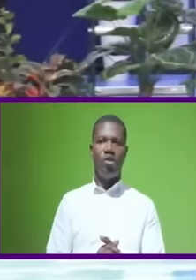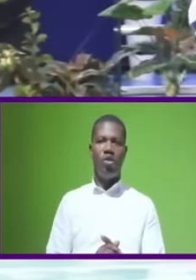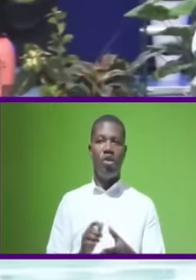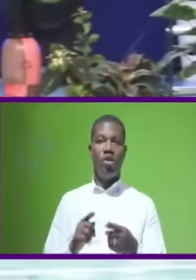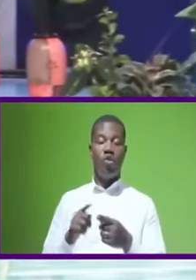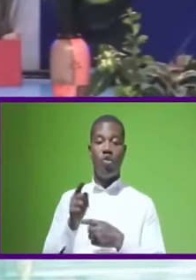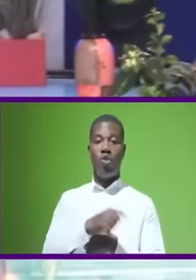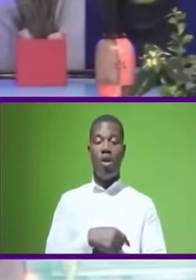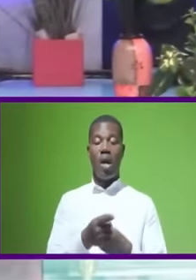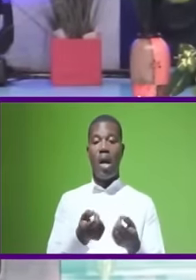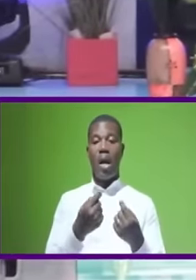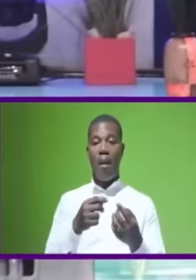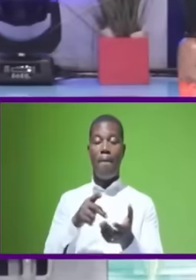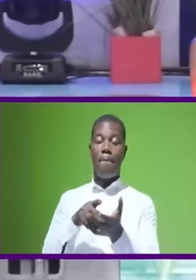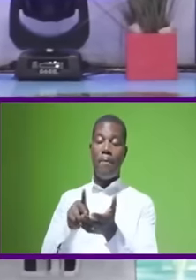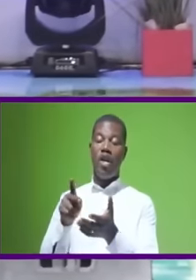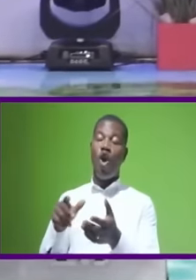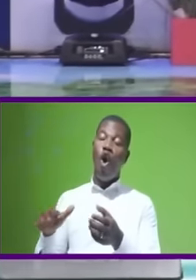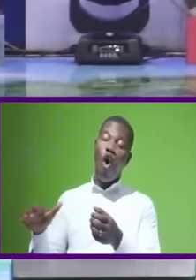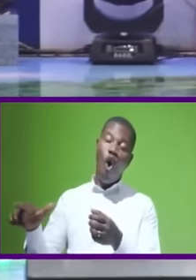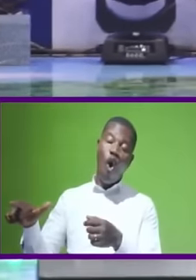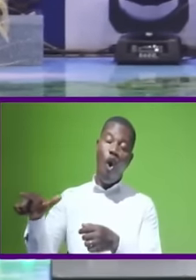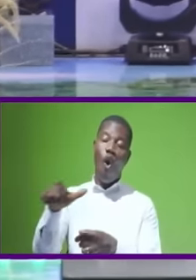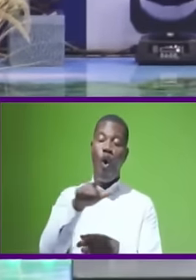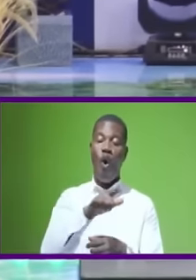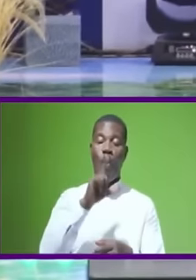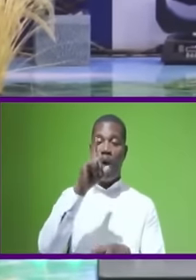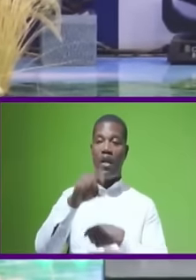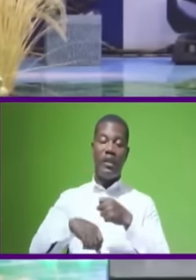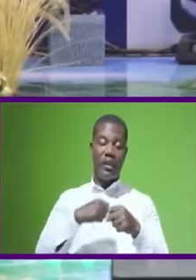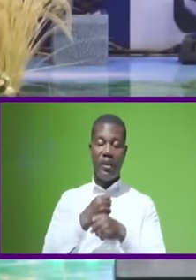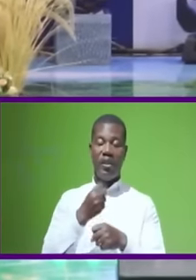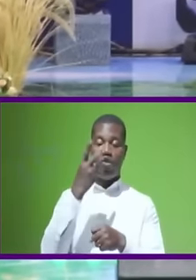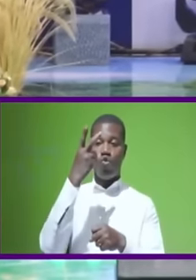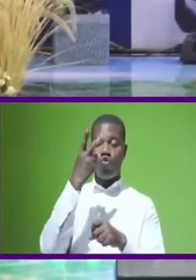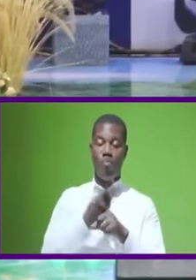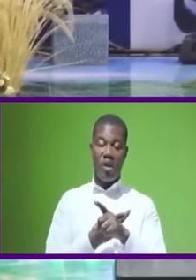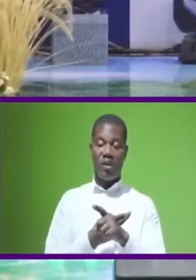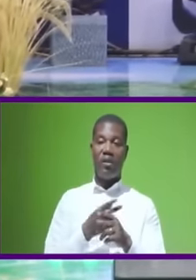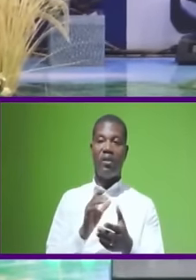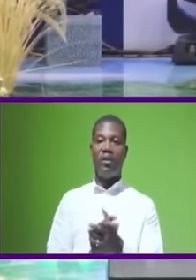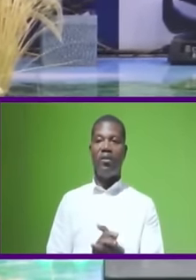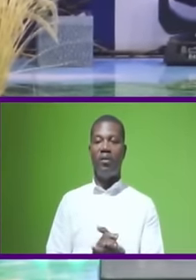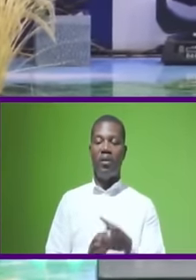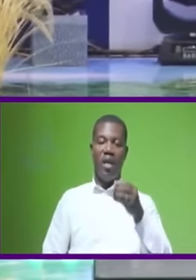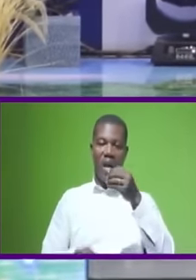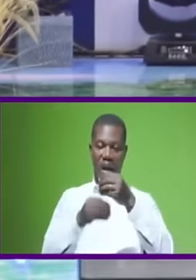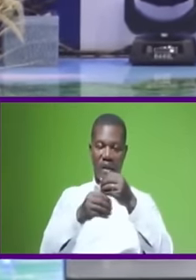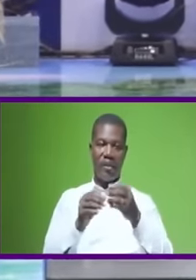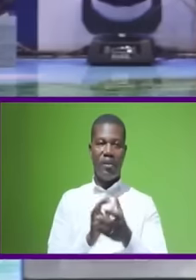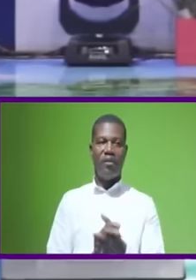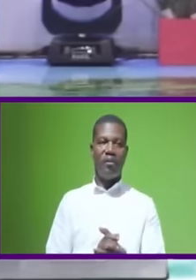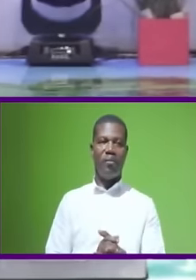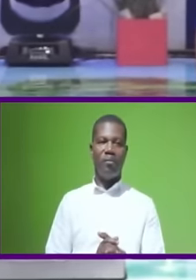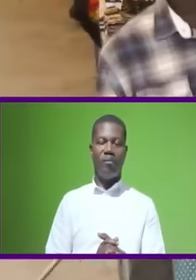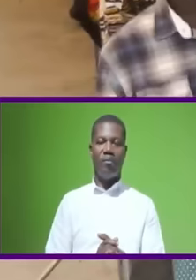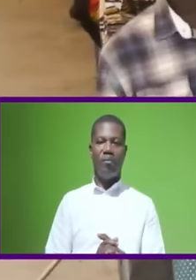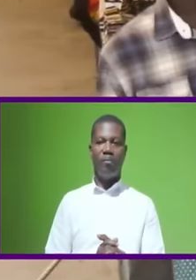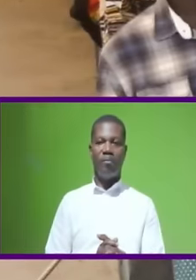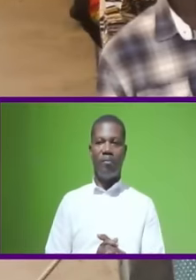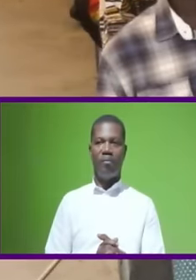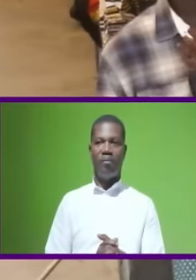what big did you have? 1 year, 2 months. But today you have come to